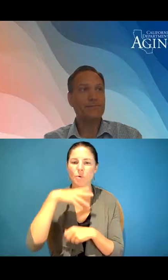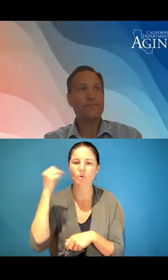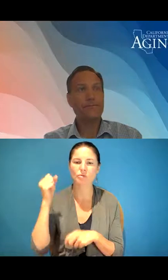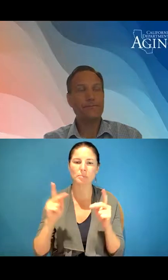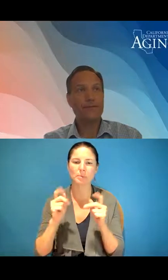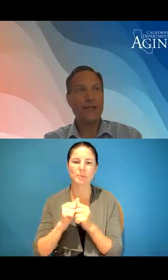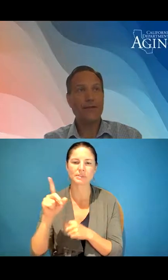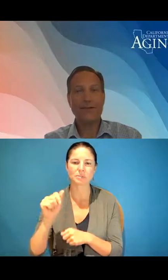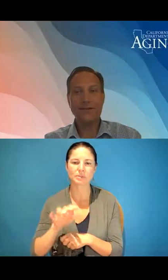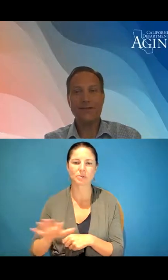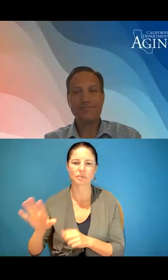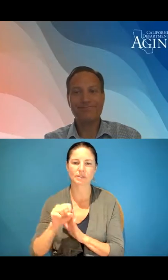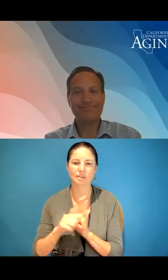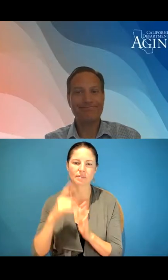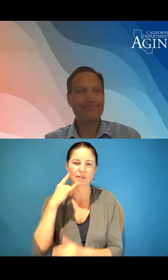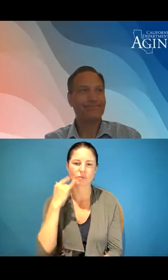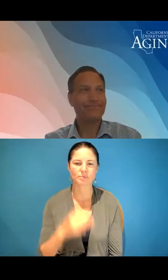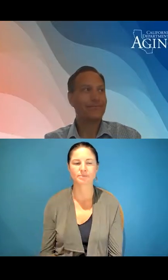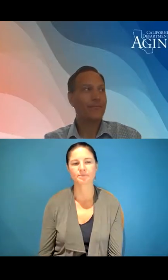state. Okay, next slide.